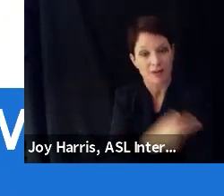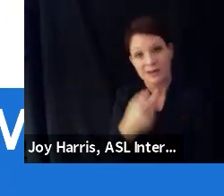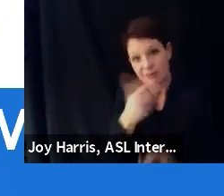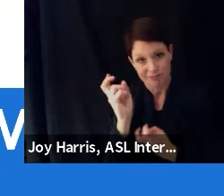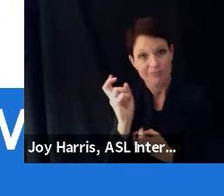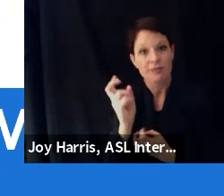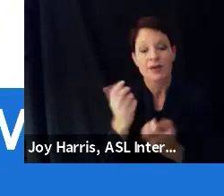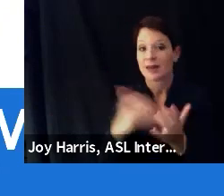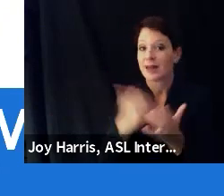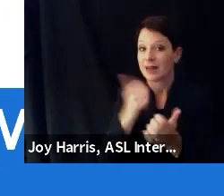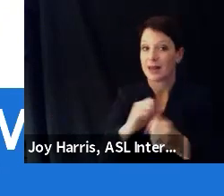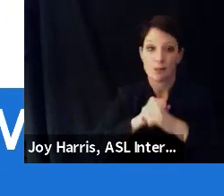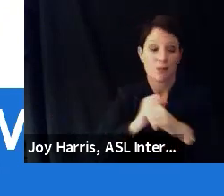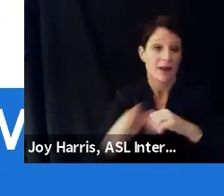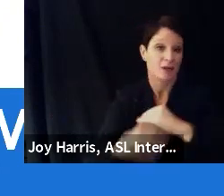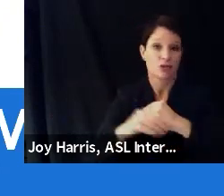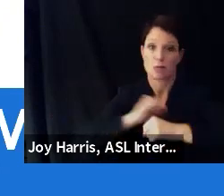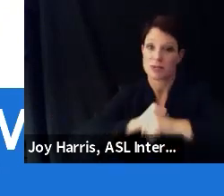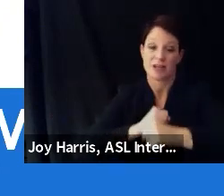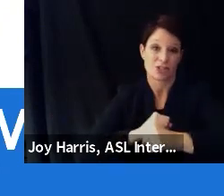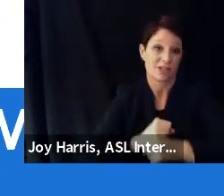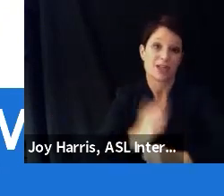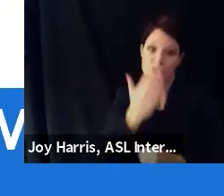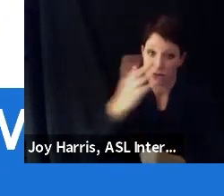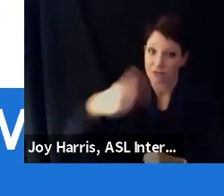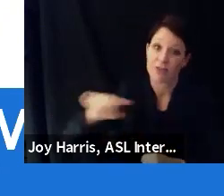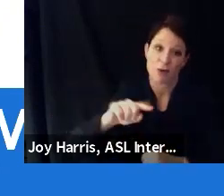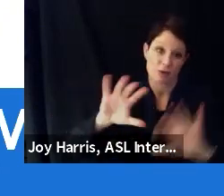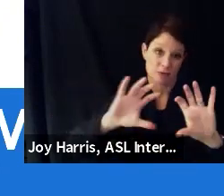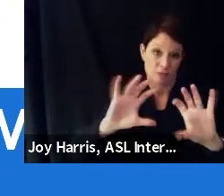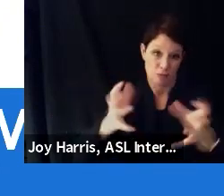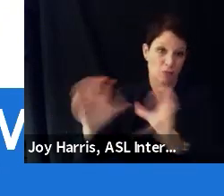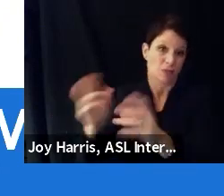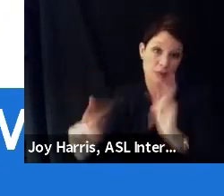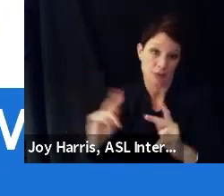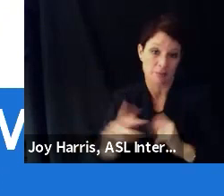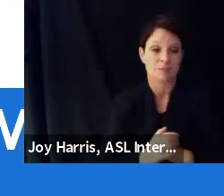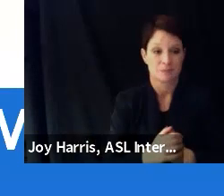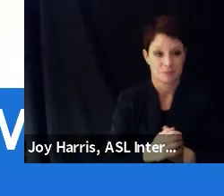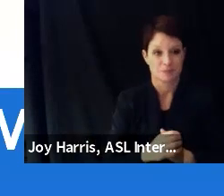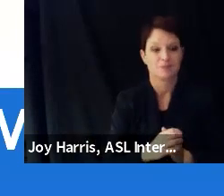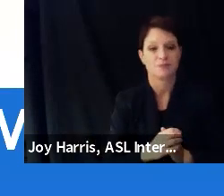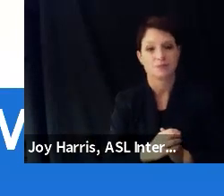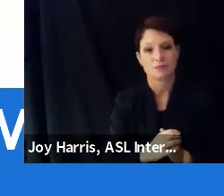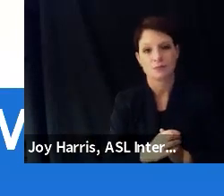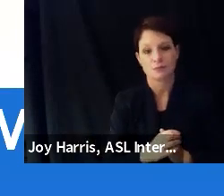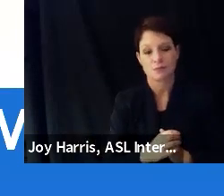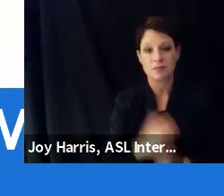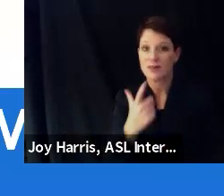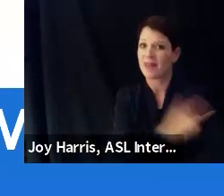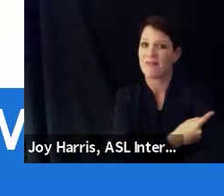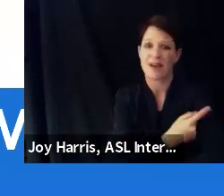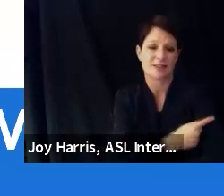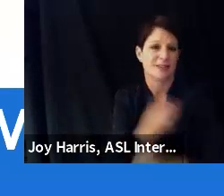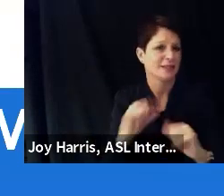protection, any extra protection is a good thing for those populations. So, the vaccine is still